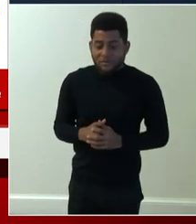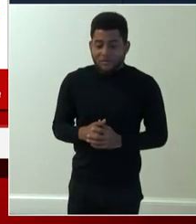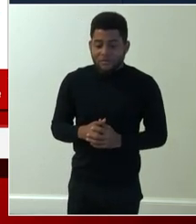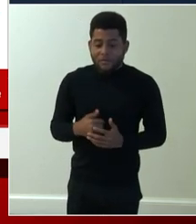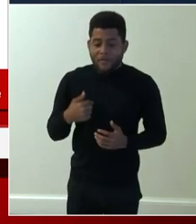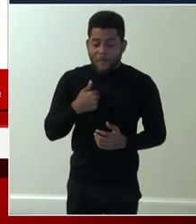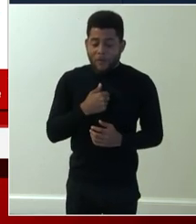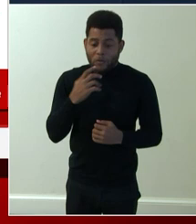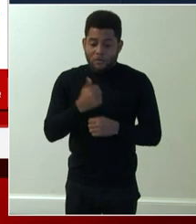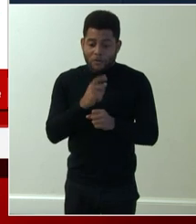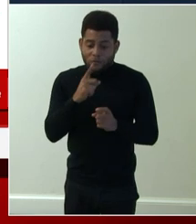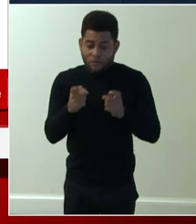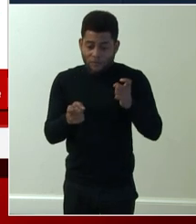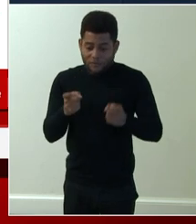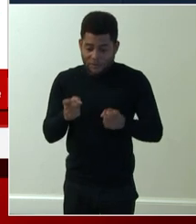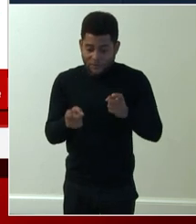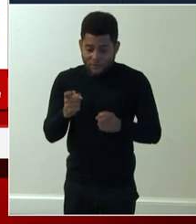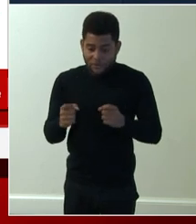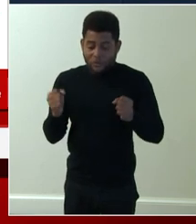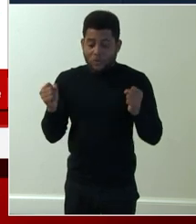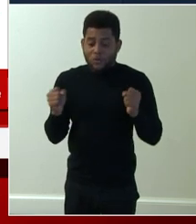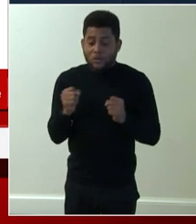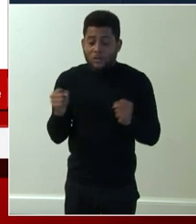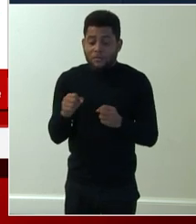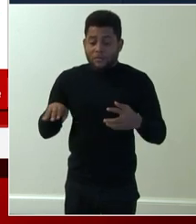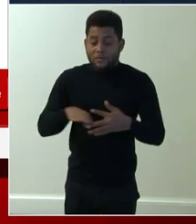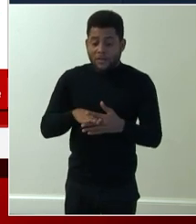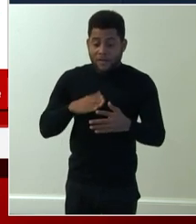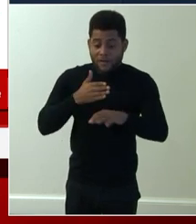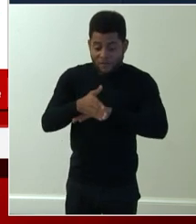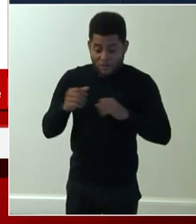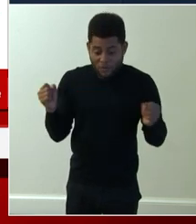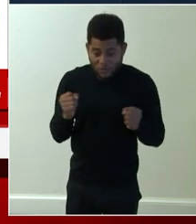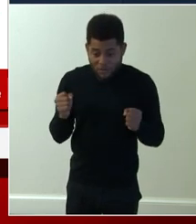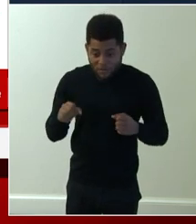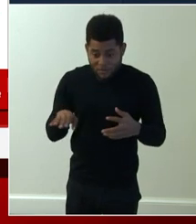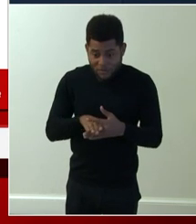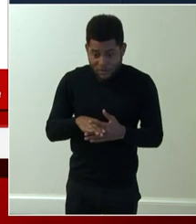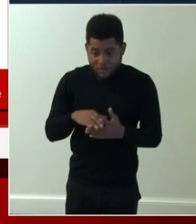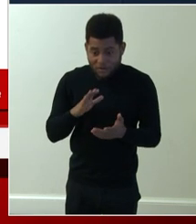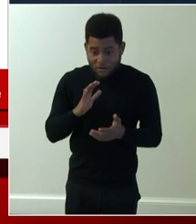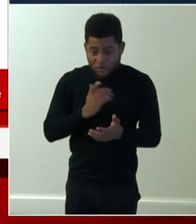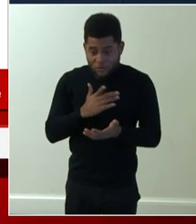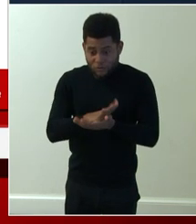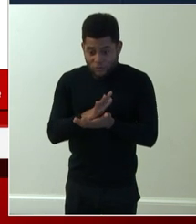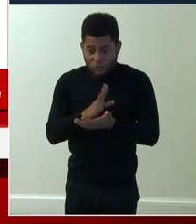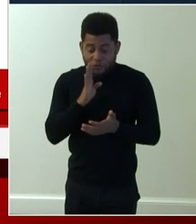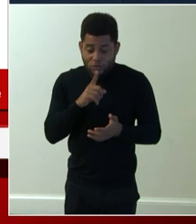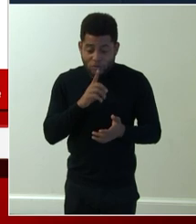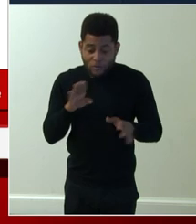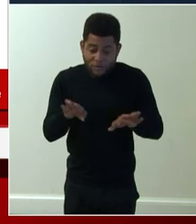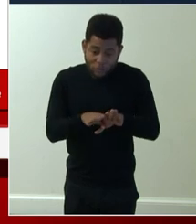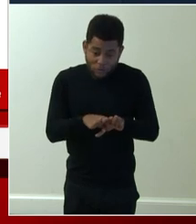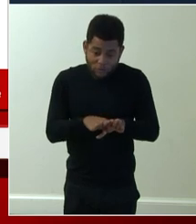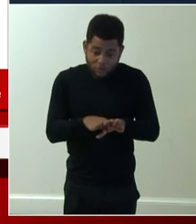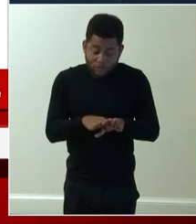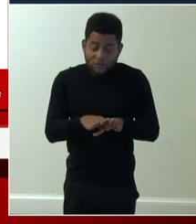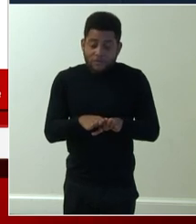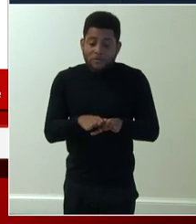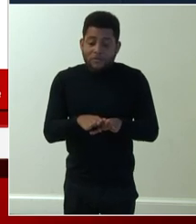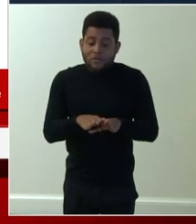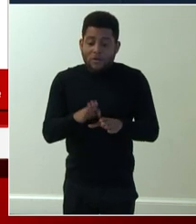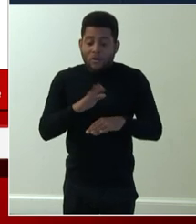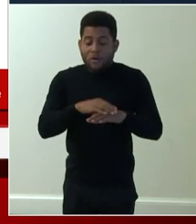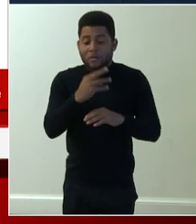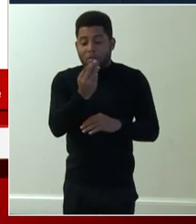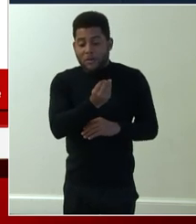the winter break period. So after the winter break, our schools will be closed for non-instructional days on Monday,